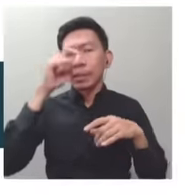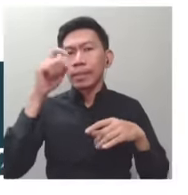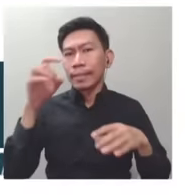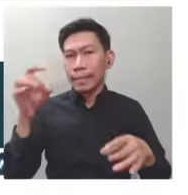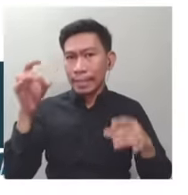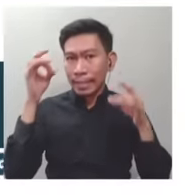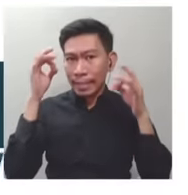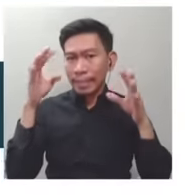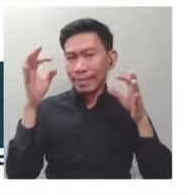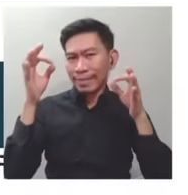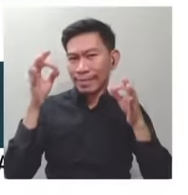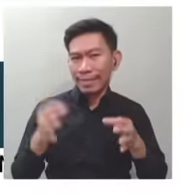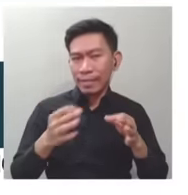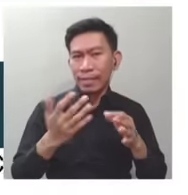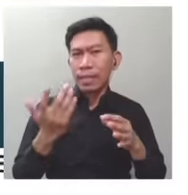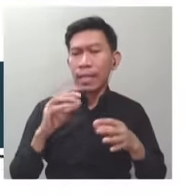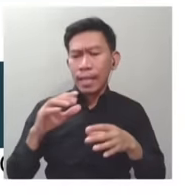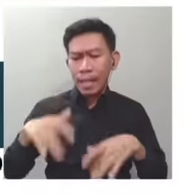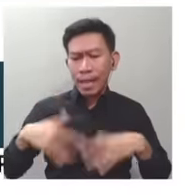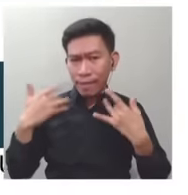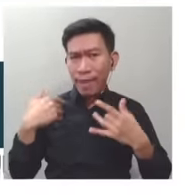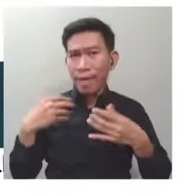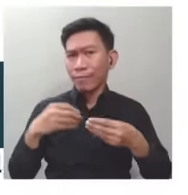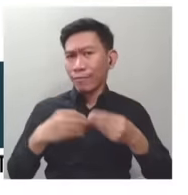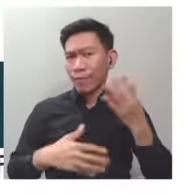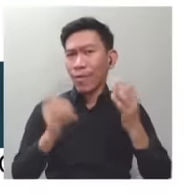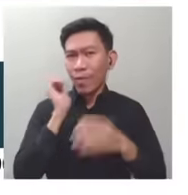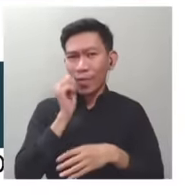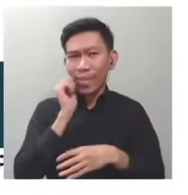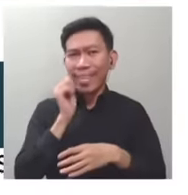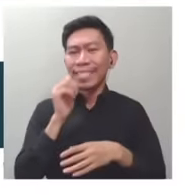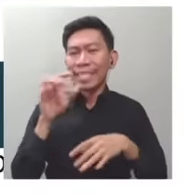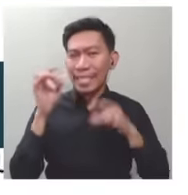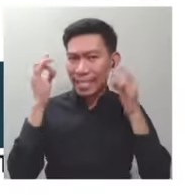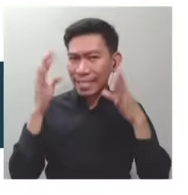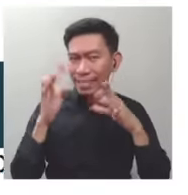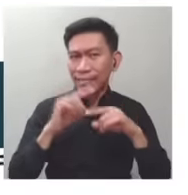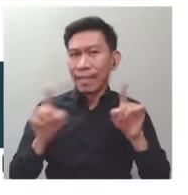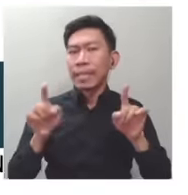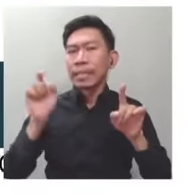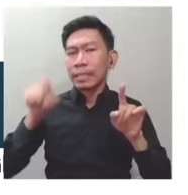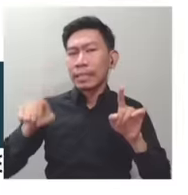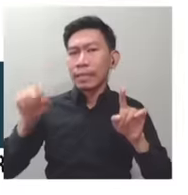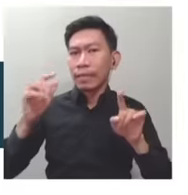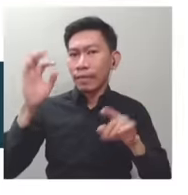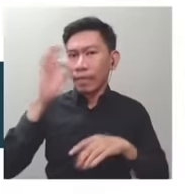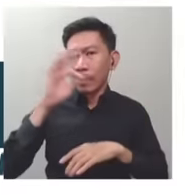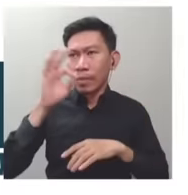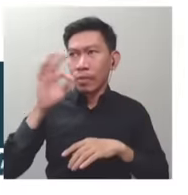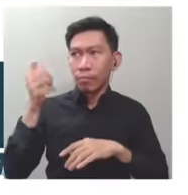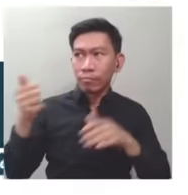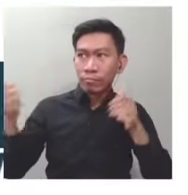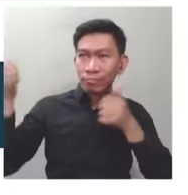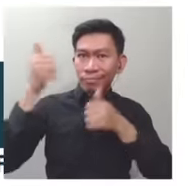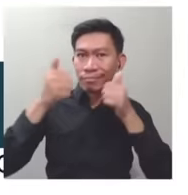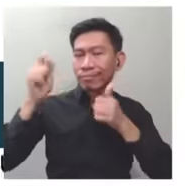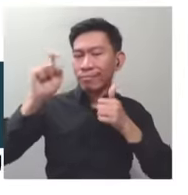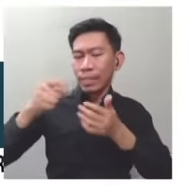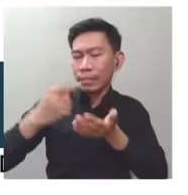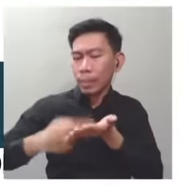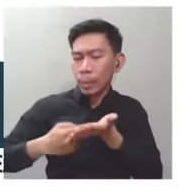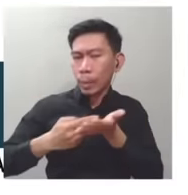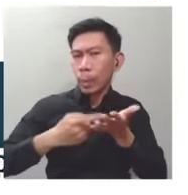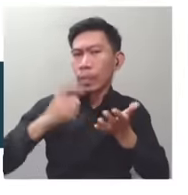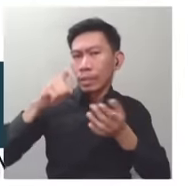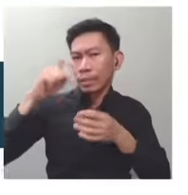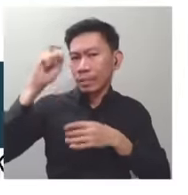everything in life has, of course, risks. And this is something that I think Filipino decision makers would have to take into